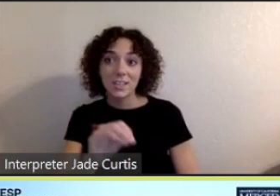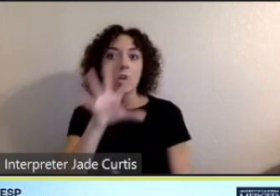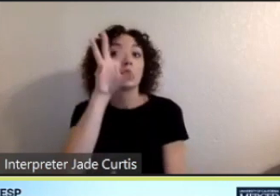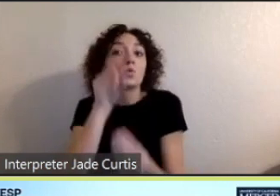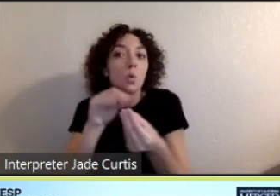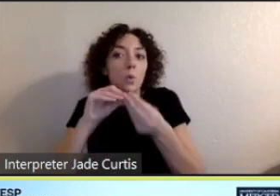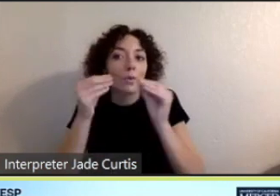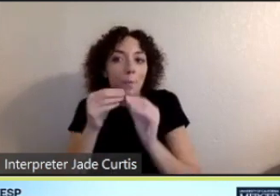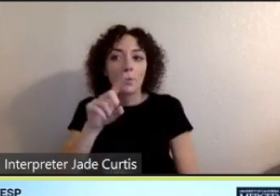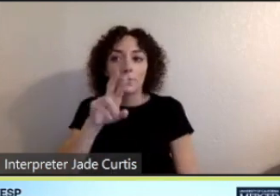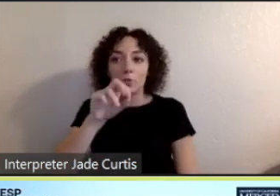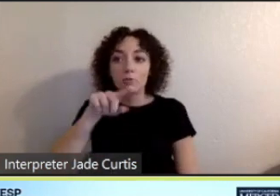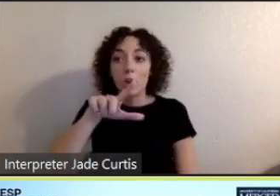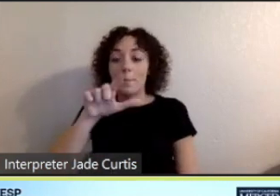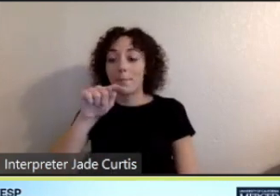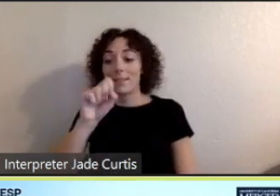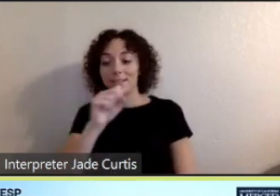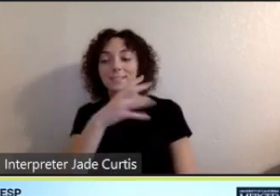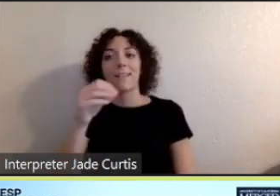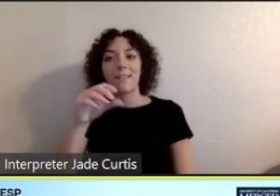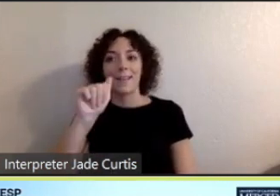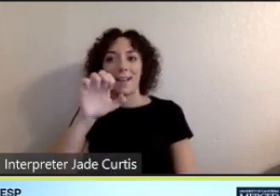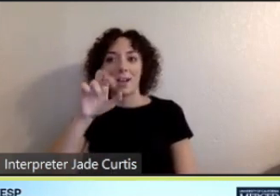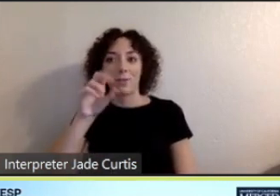droplets and aerosols that we release, whereas